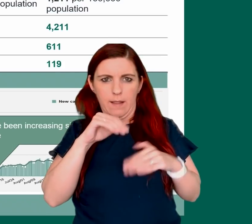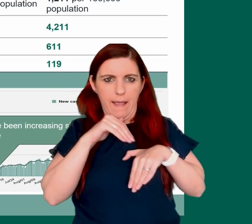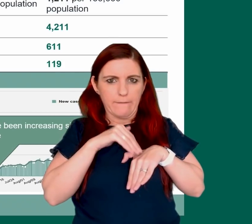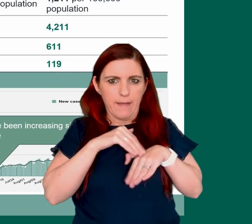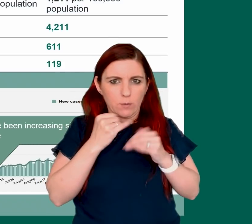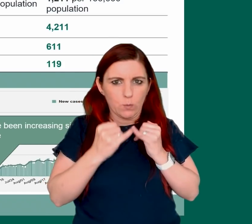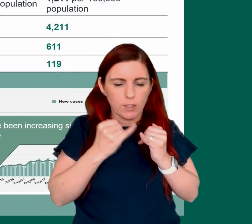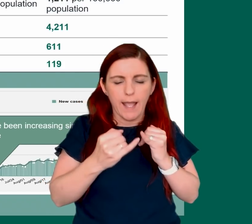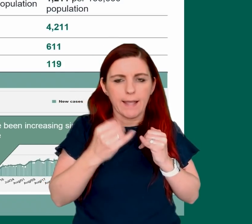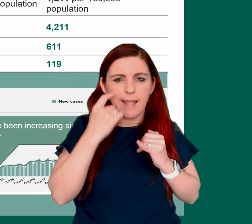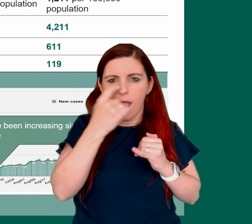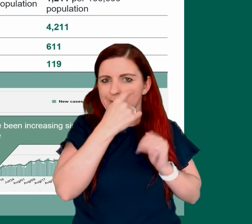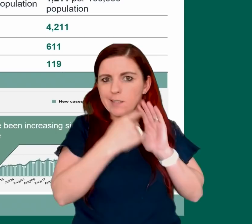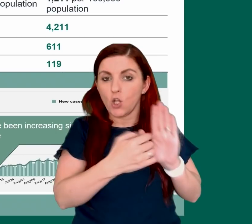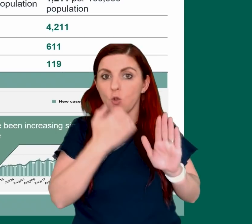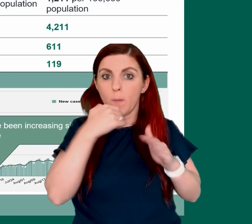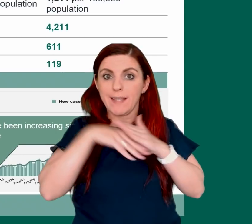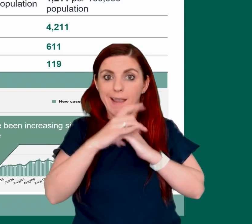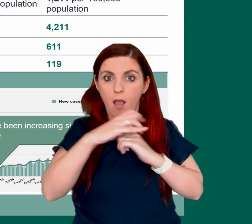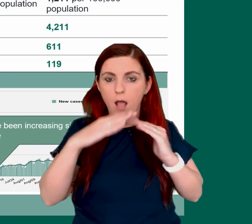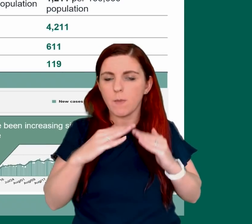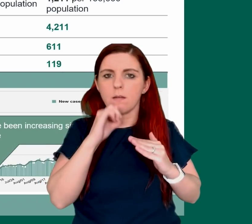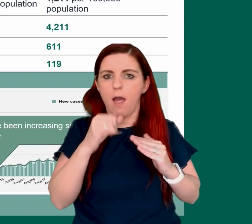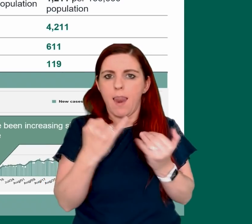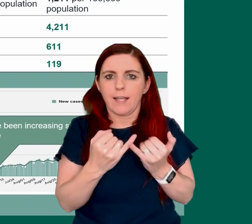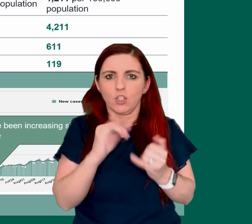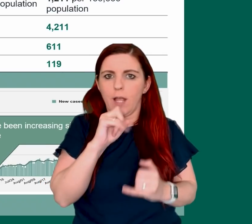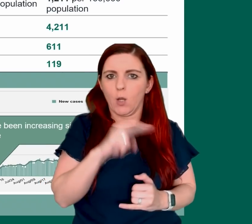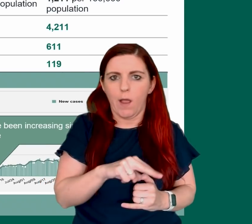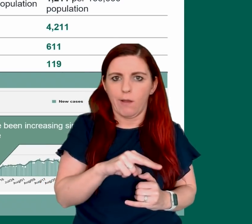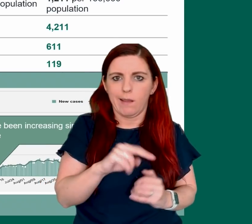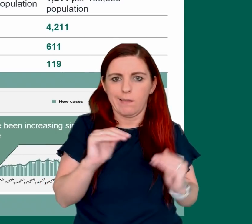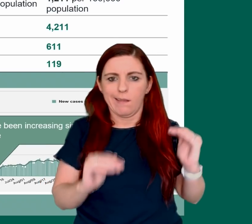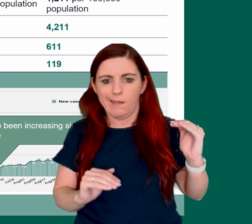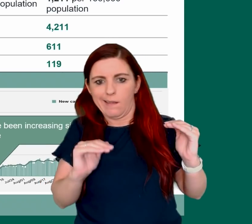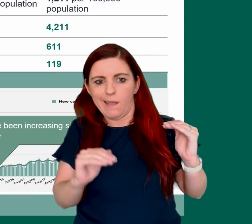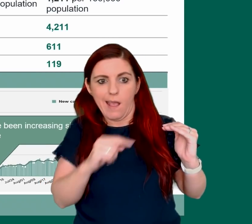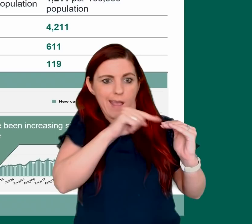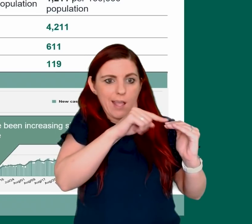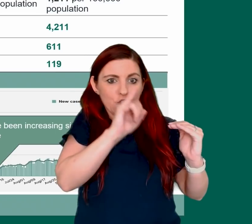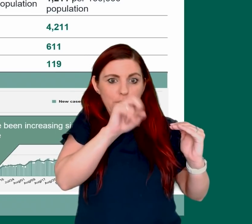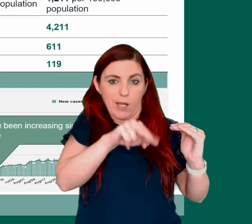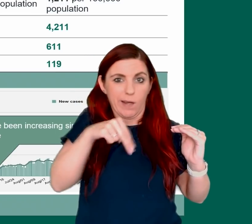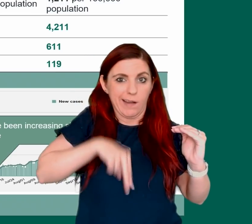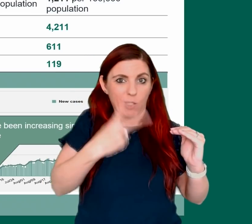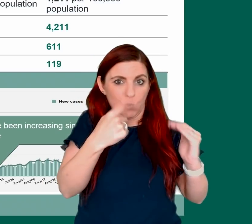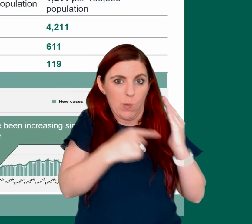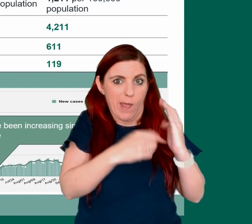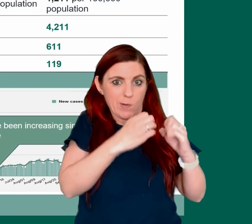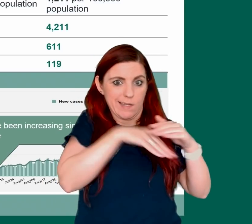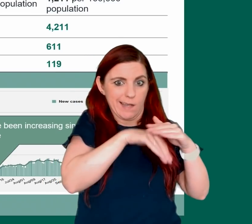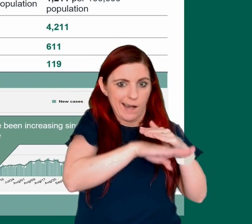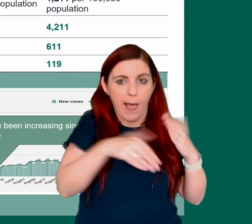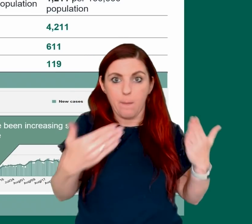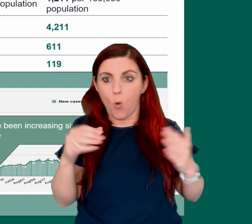that the admissions are not as high as they were in January, when we reached almost 2,000 admissions, now over